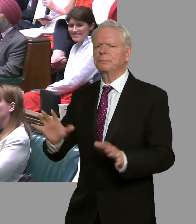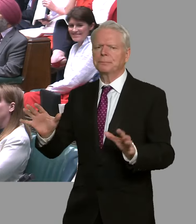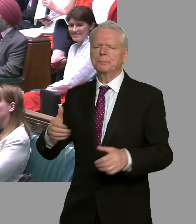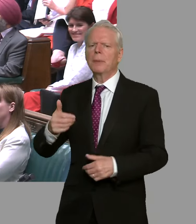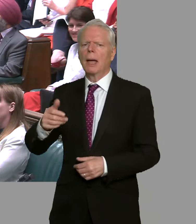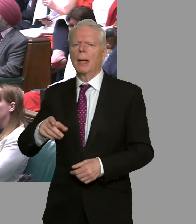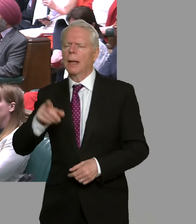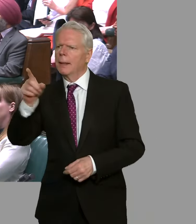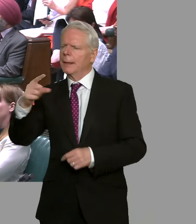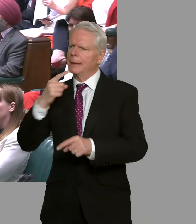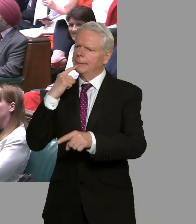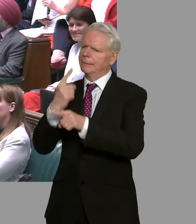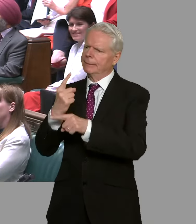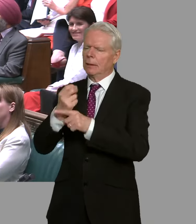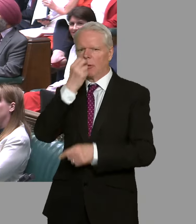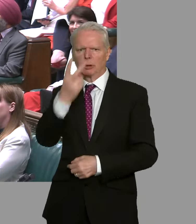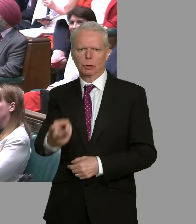I